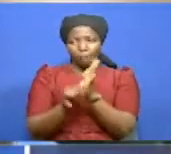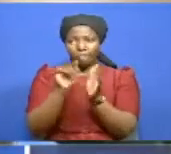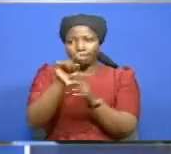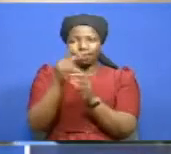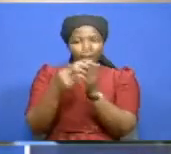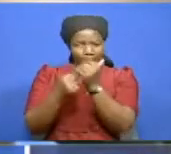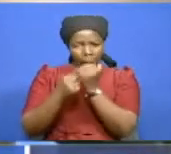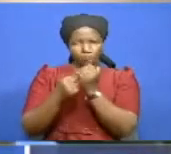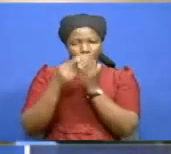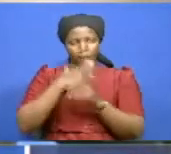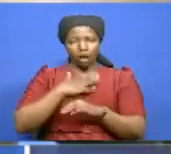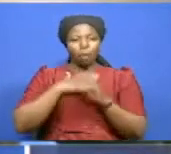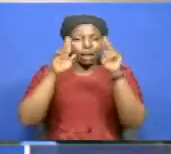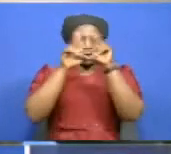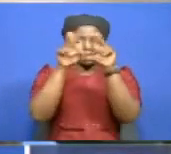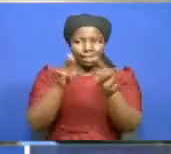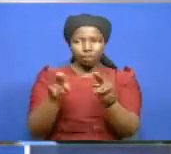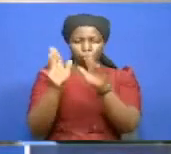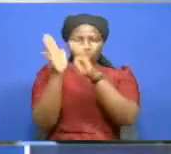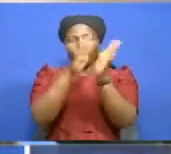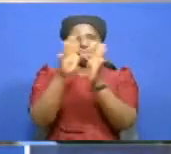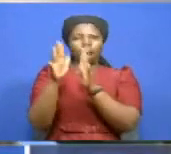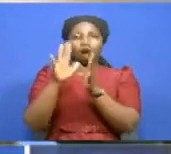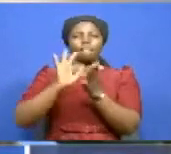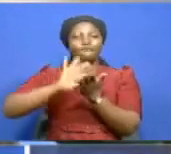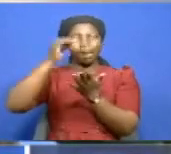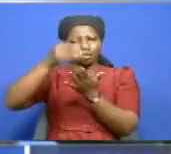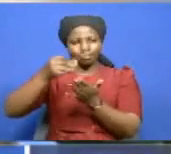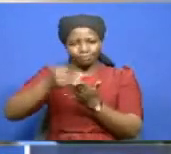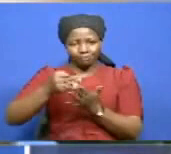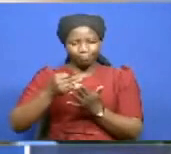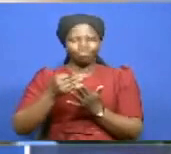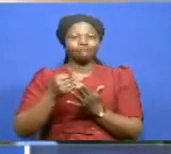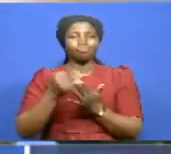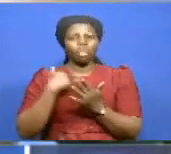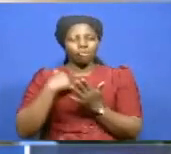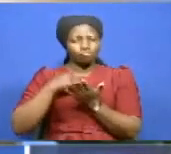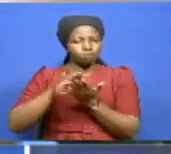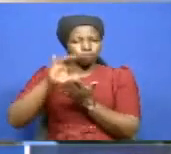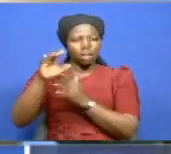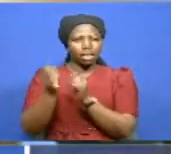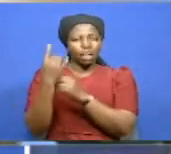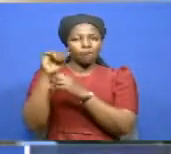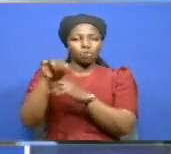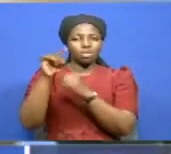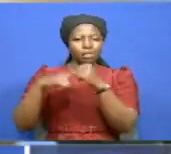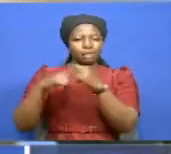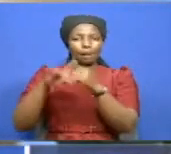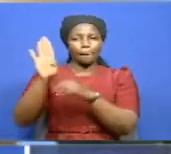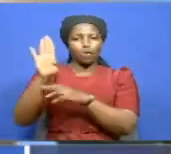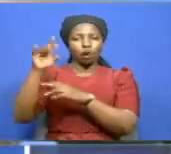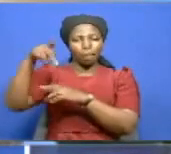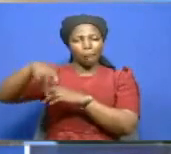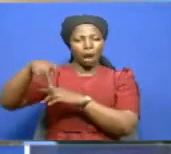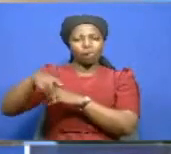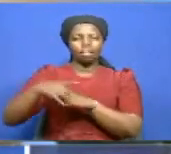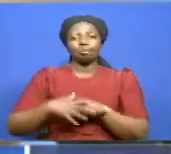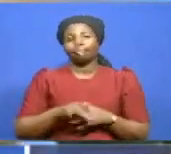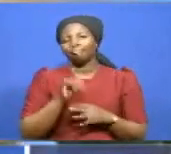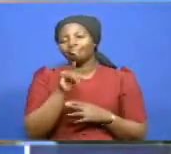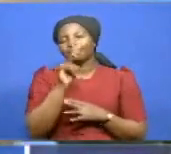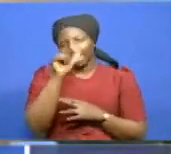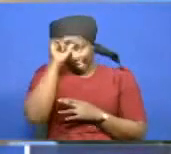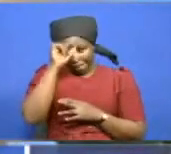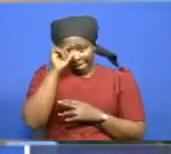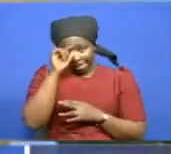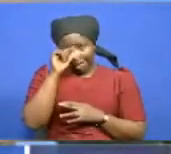our international climate finance. And the commitment is to £11.6 billion. And that is, the governor